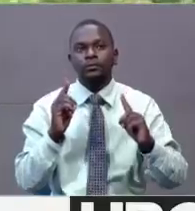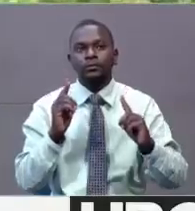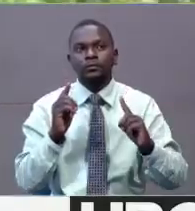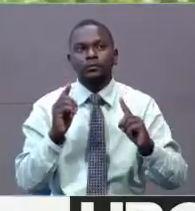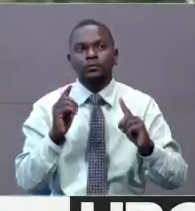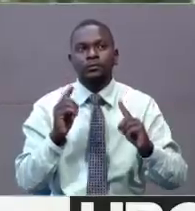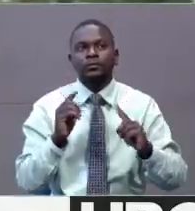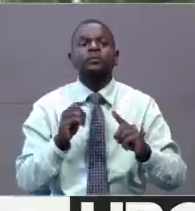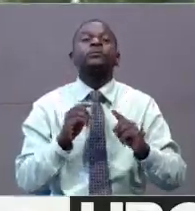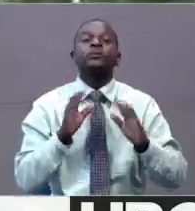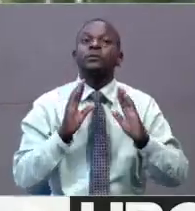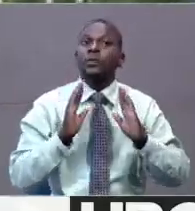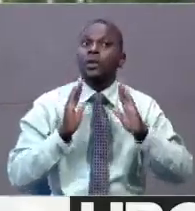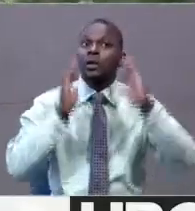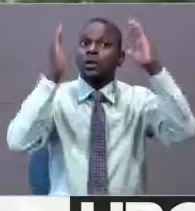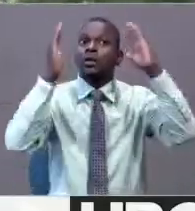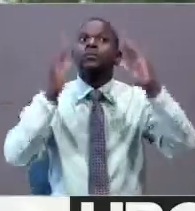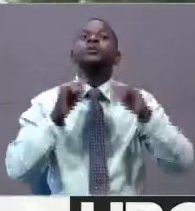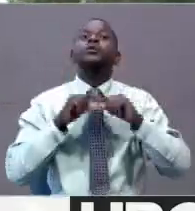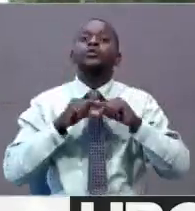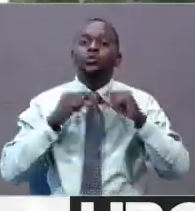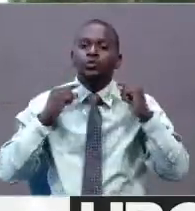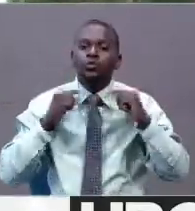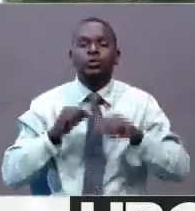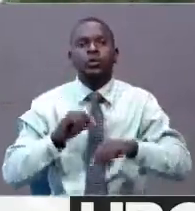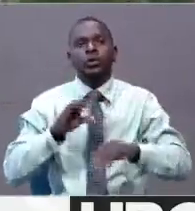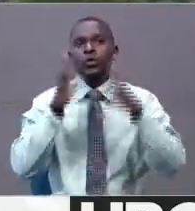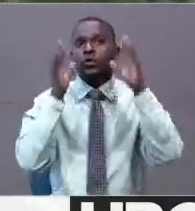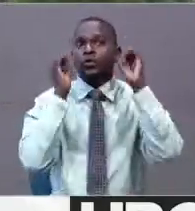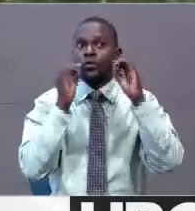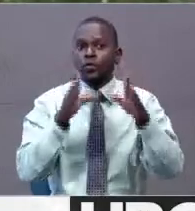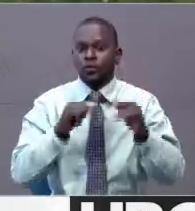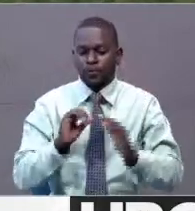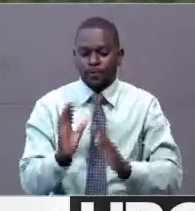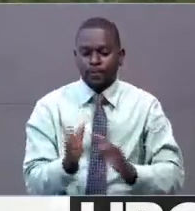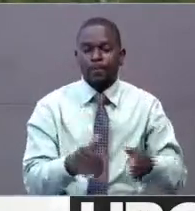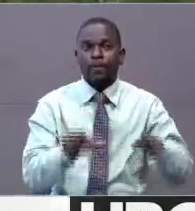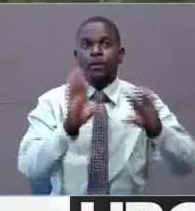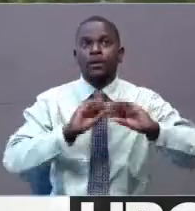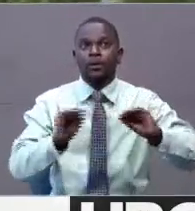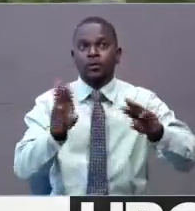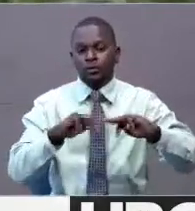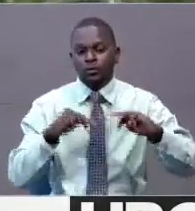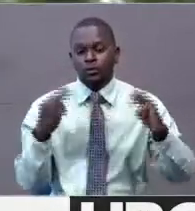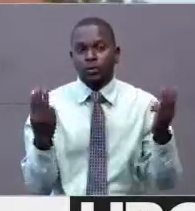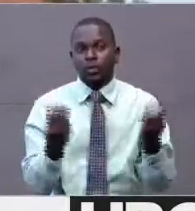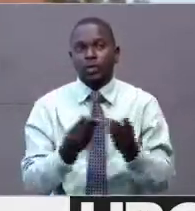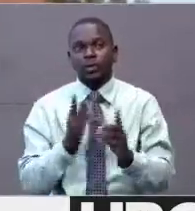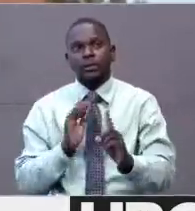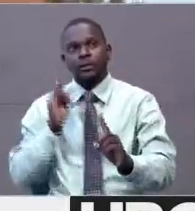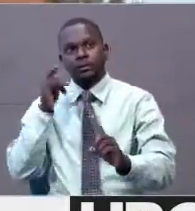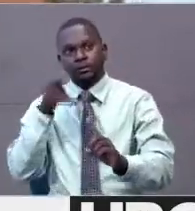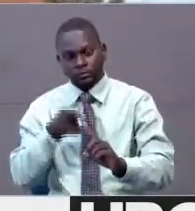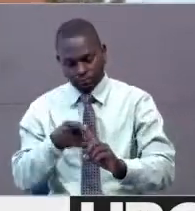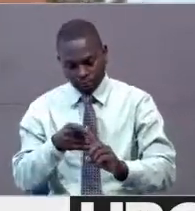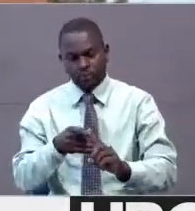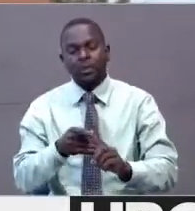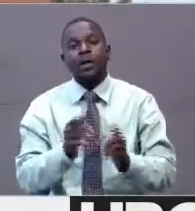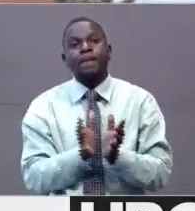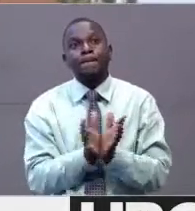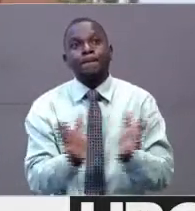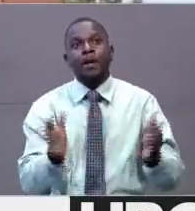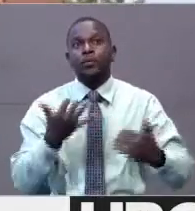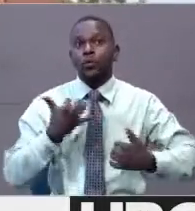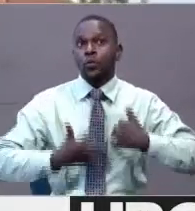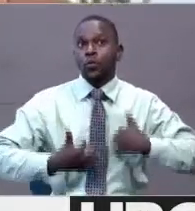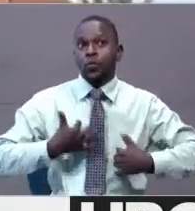Reverends and Archdeacons from Mitiana Diocese have organized a training workshop aimed at rousing public